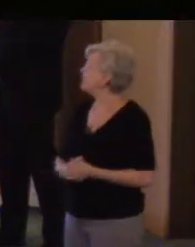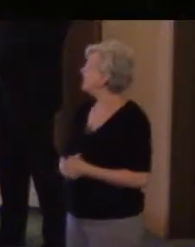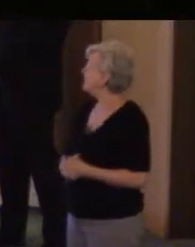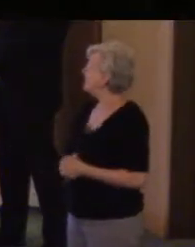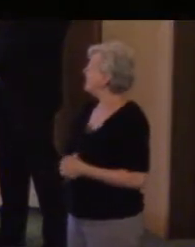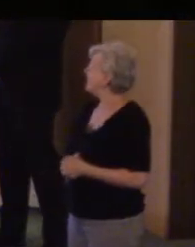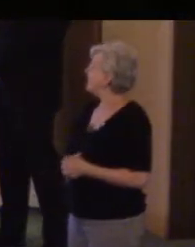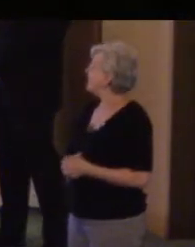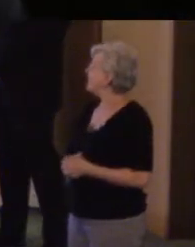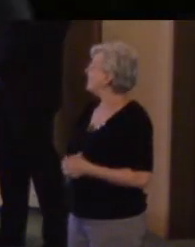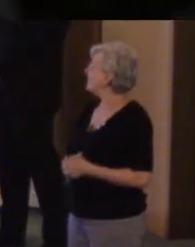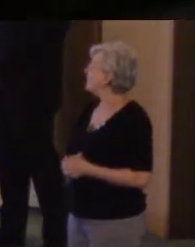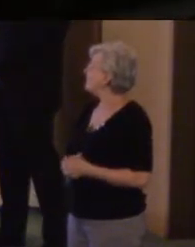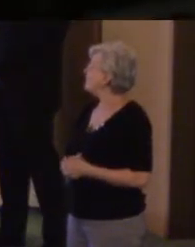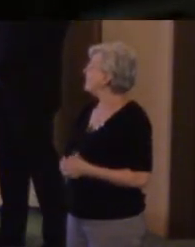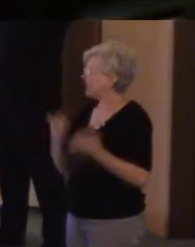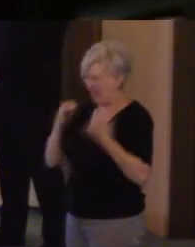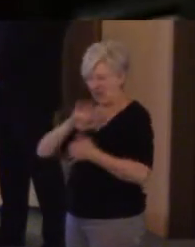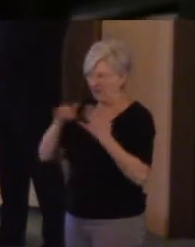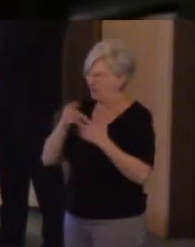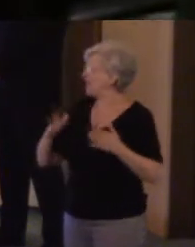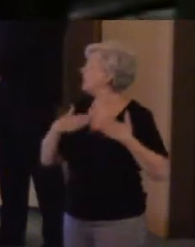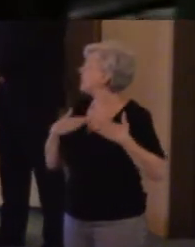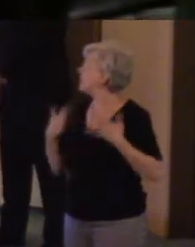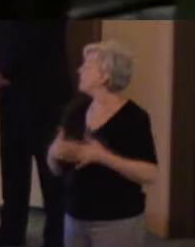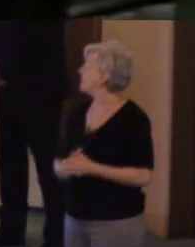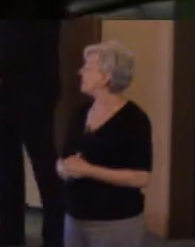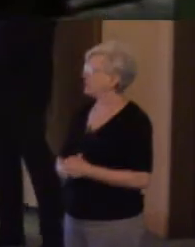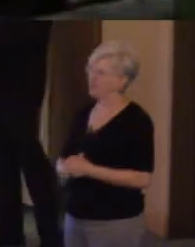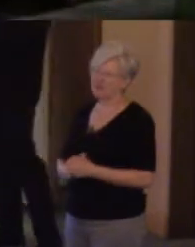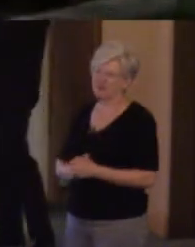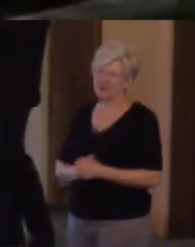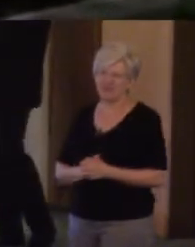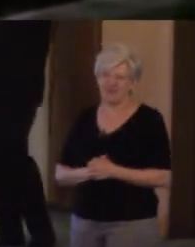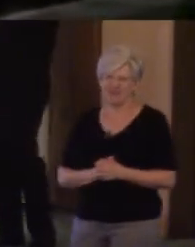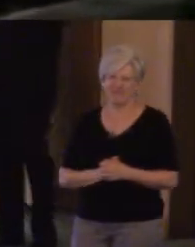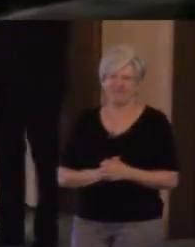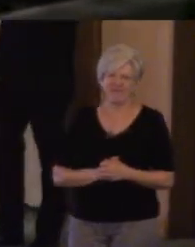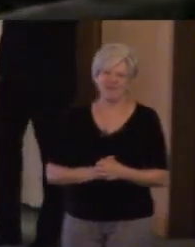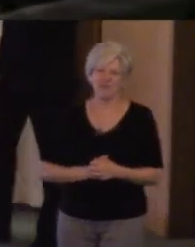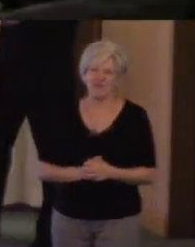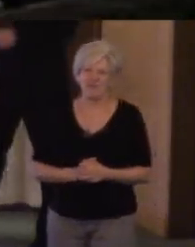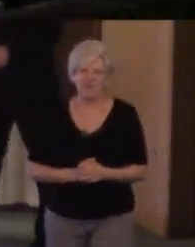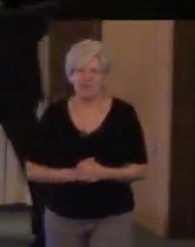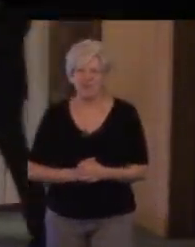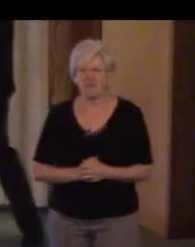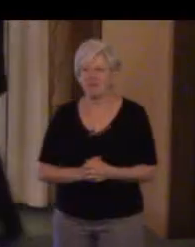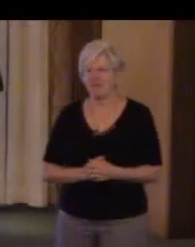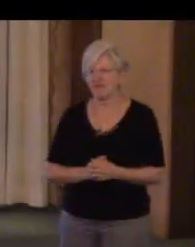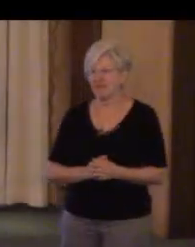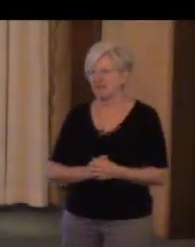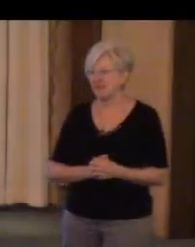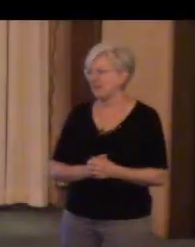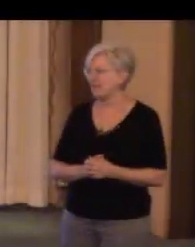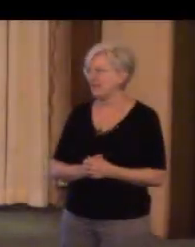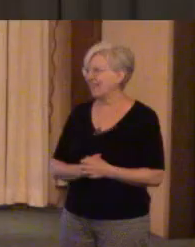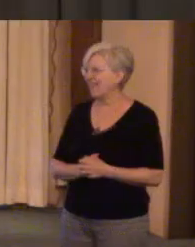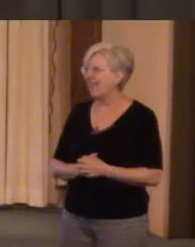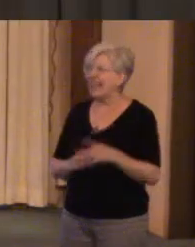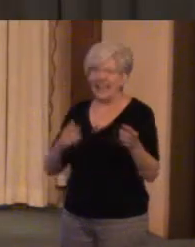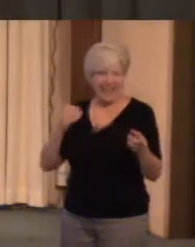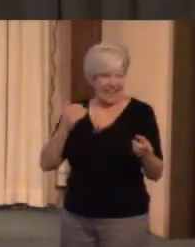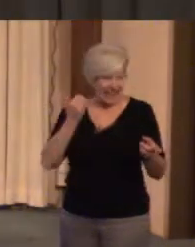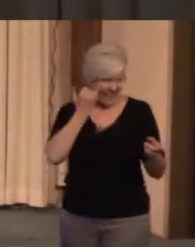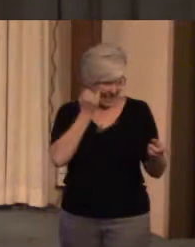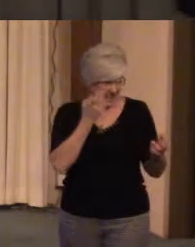Yes, to all! Yeah, there you go. Now everybody's happy. And